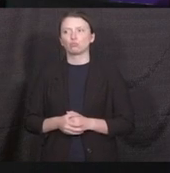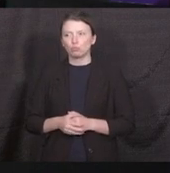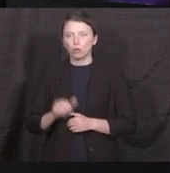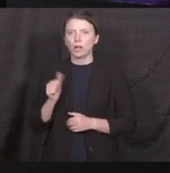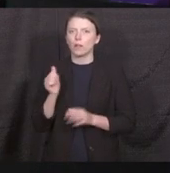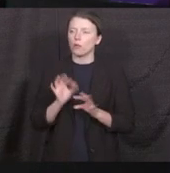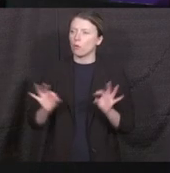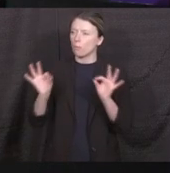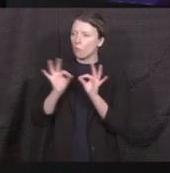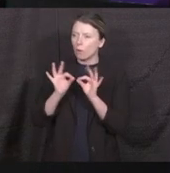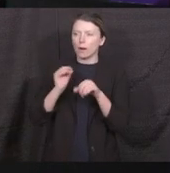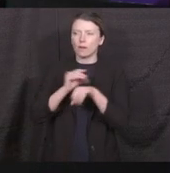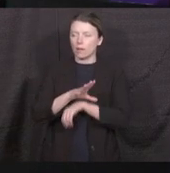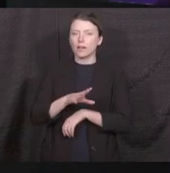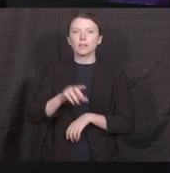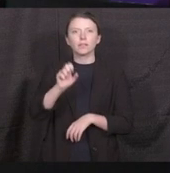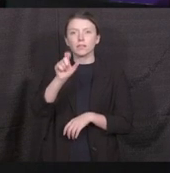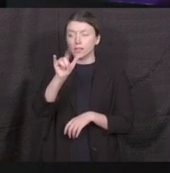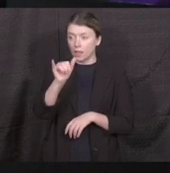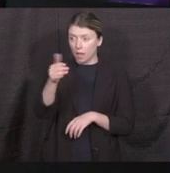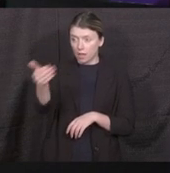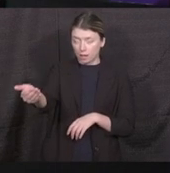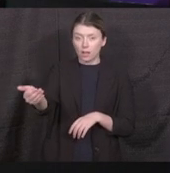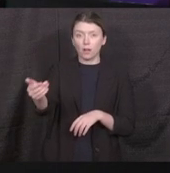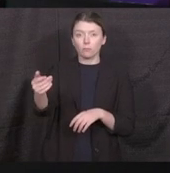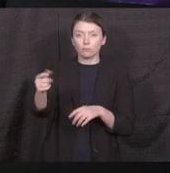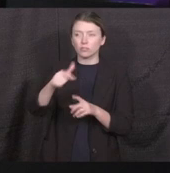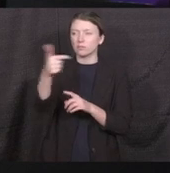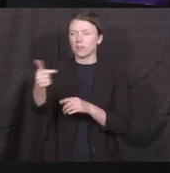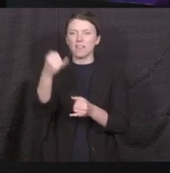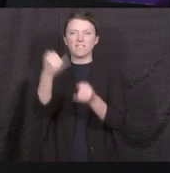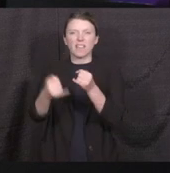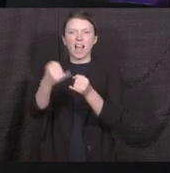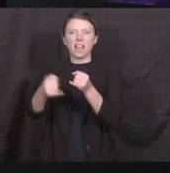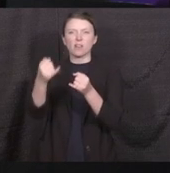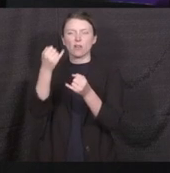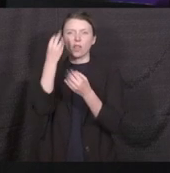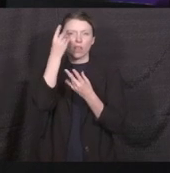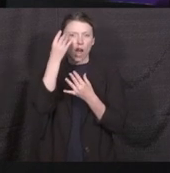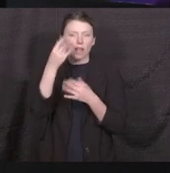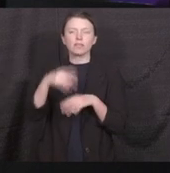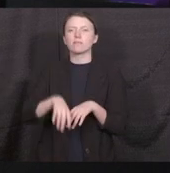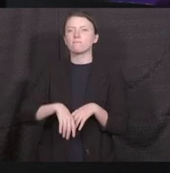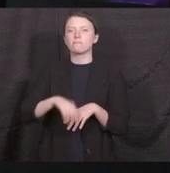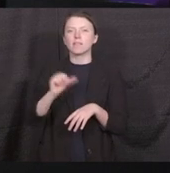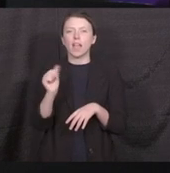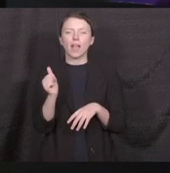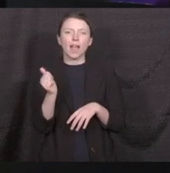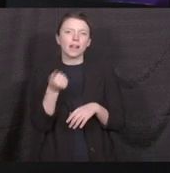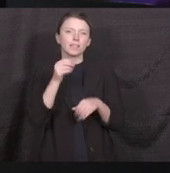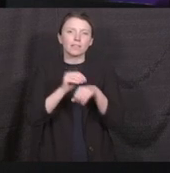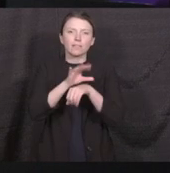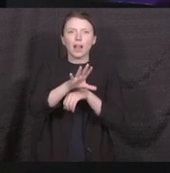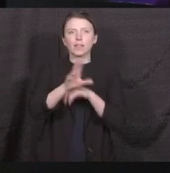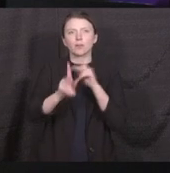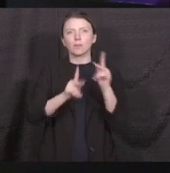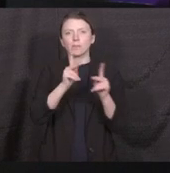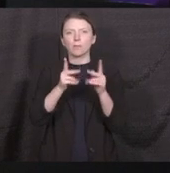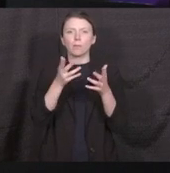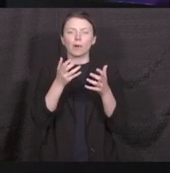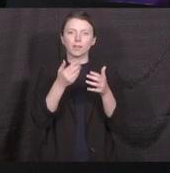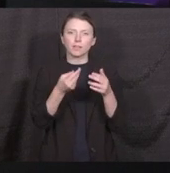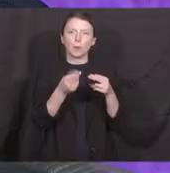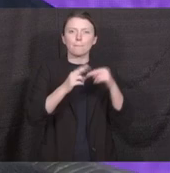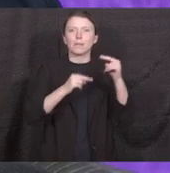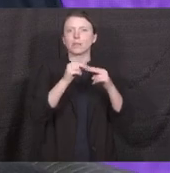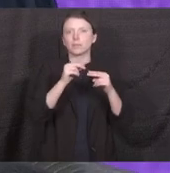piece of advice. Eli, we'll turn over to you for some final thoughts. Any advice on folks who are looking to build community and a support system in this